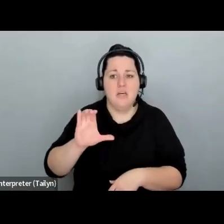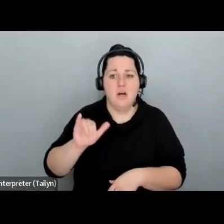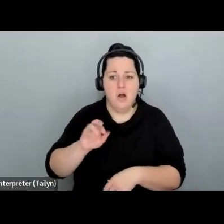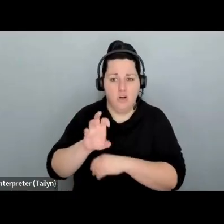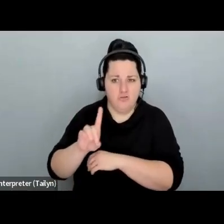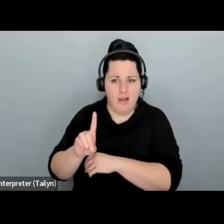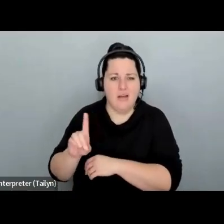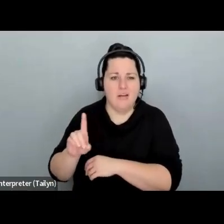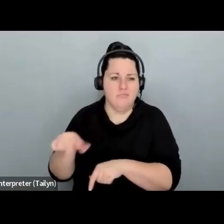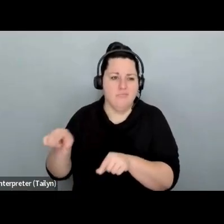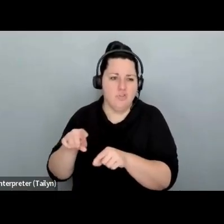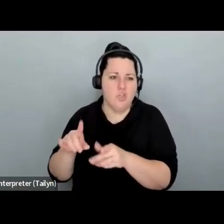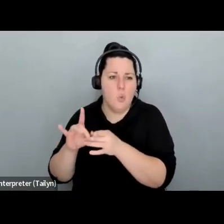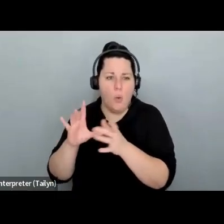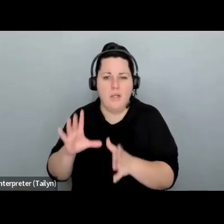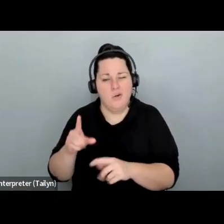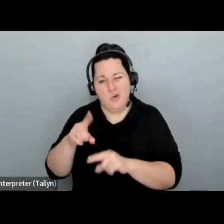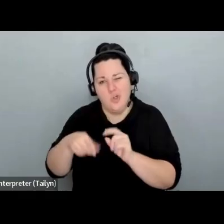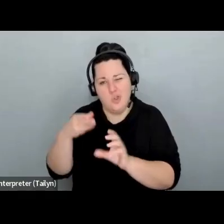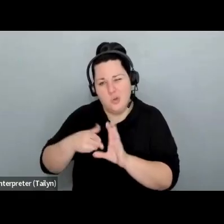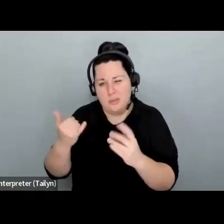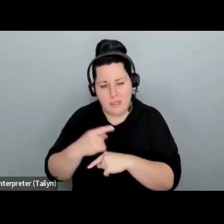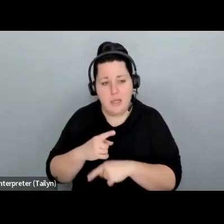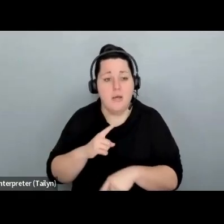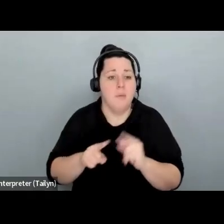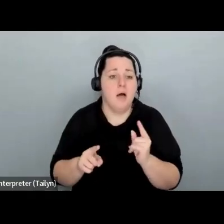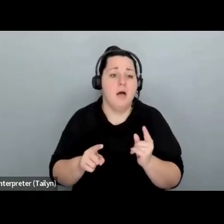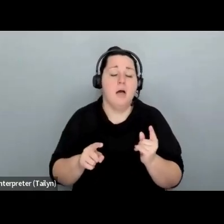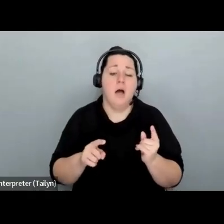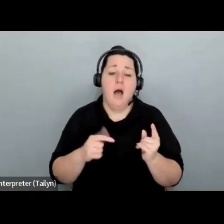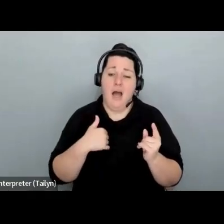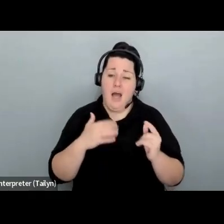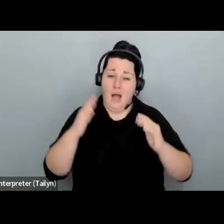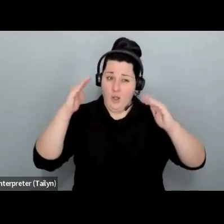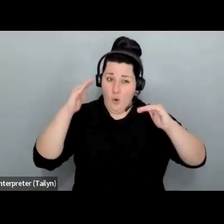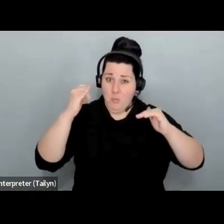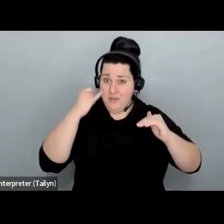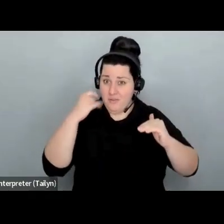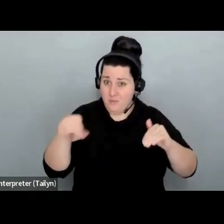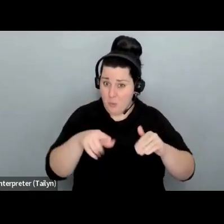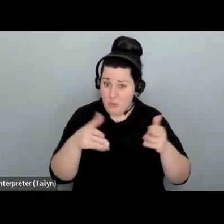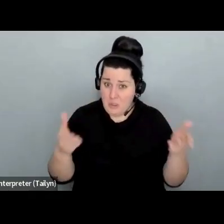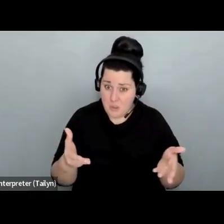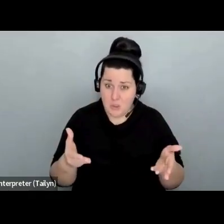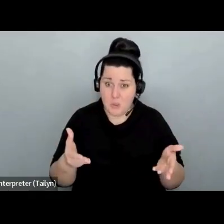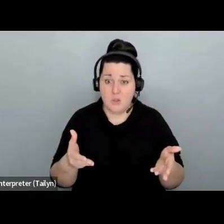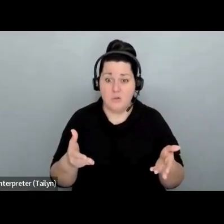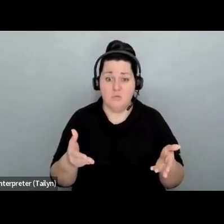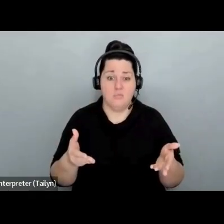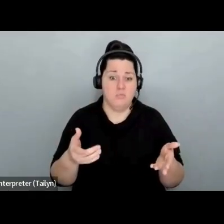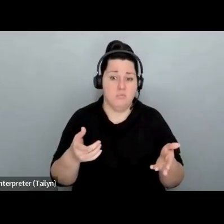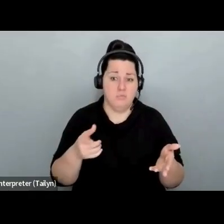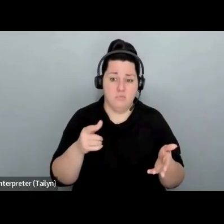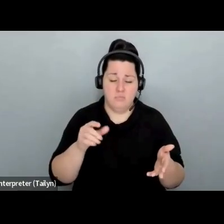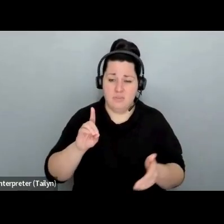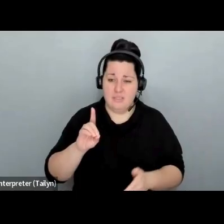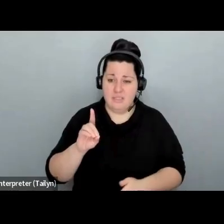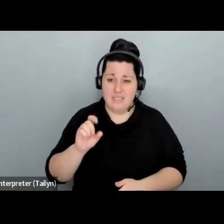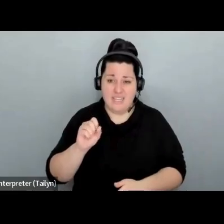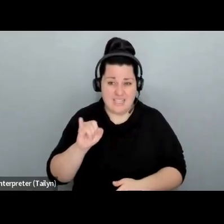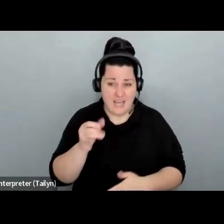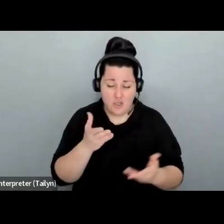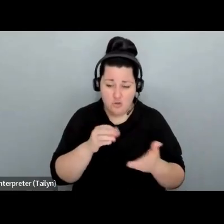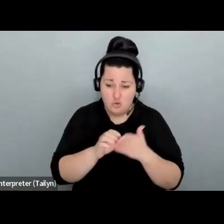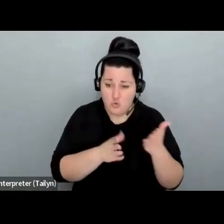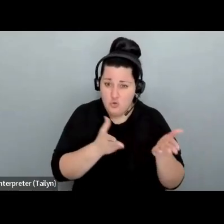She couldn't be with us here today, but I really hope that if you're here and you're serving DSI students, that